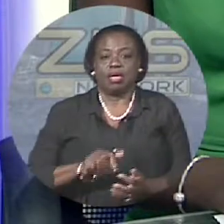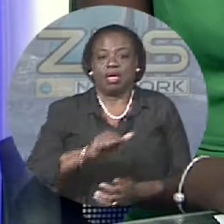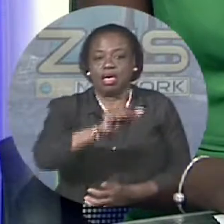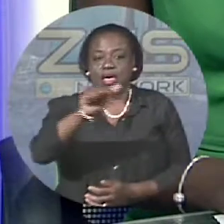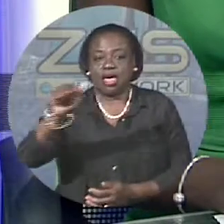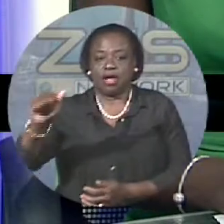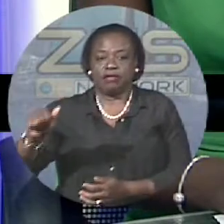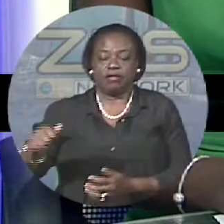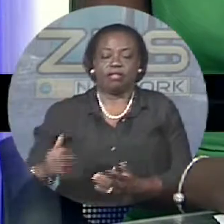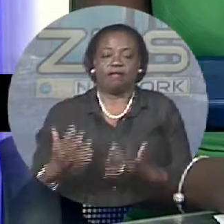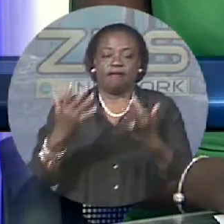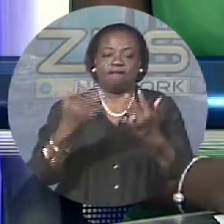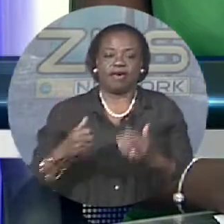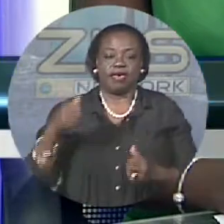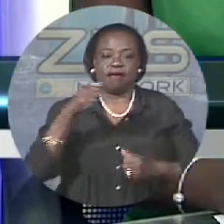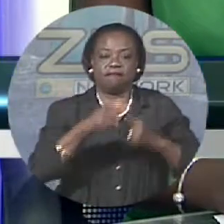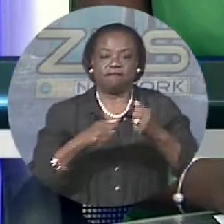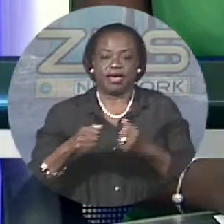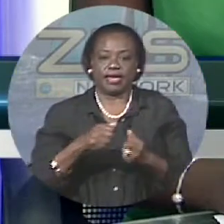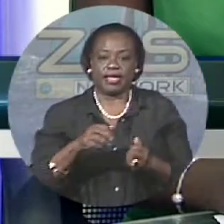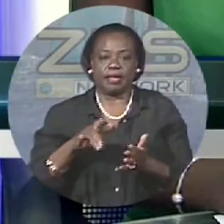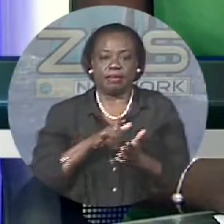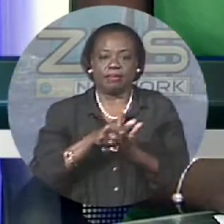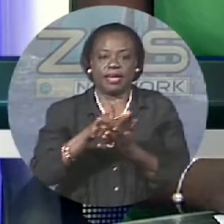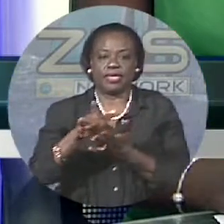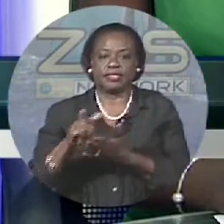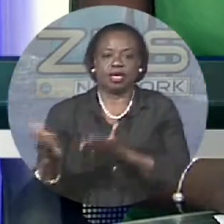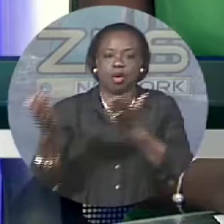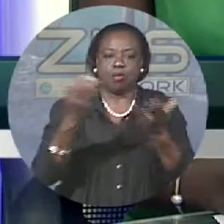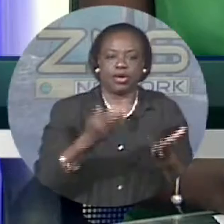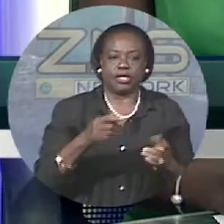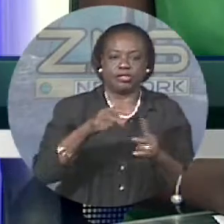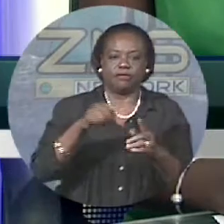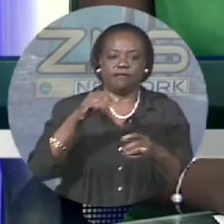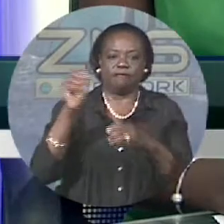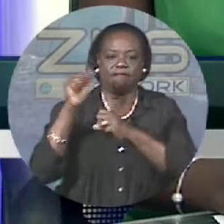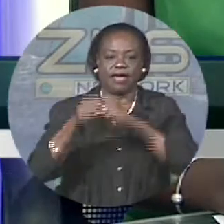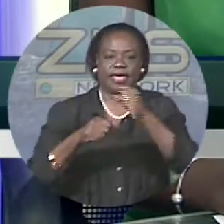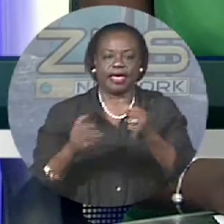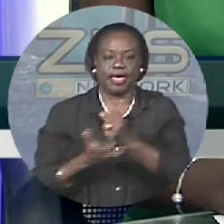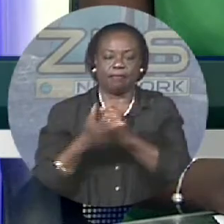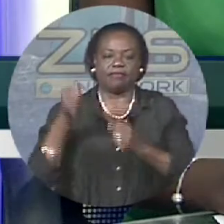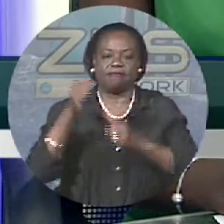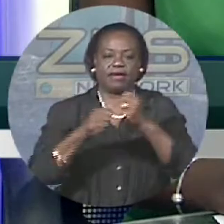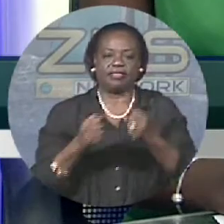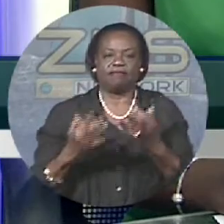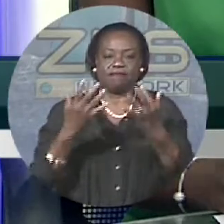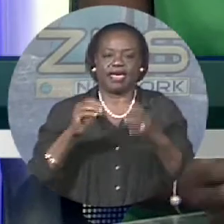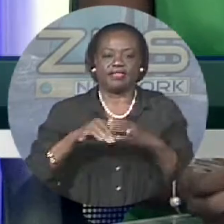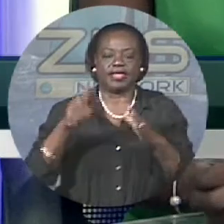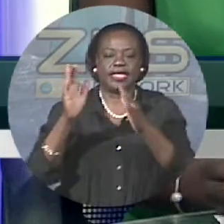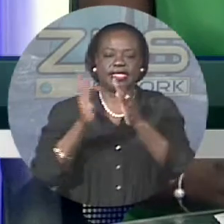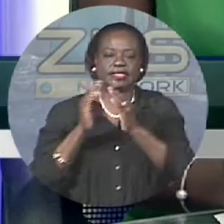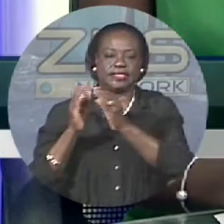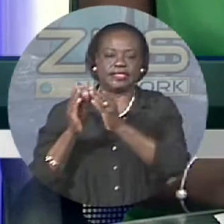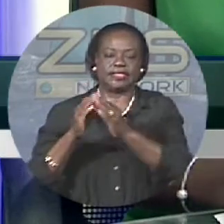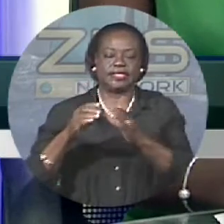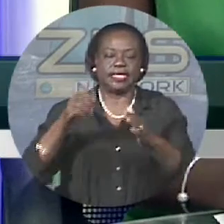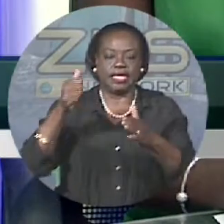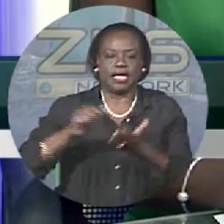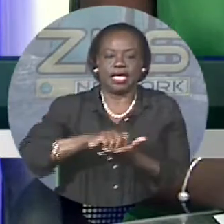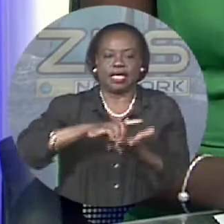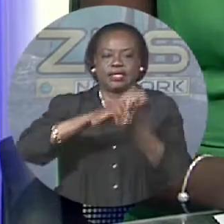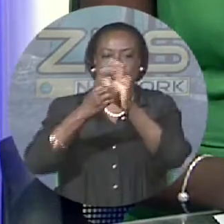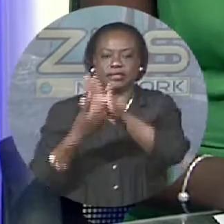Firefighting crews brought in to assist in quelling that lingering fire at the city dump. Good evening, everyone. I'm LaDawn Davis. Thanks so much for tuning in. Topping the news